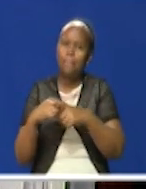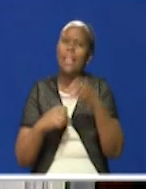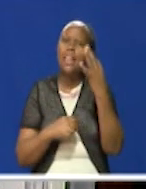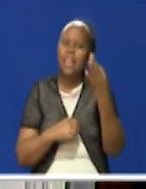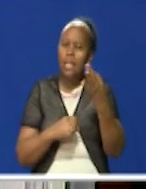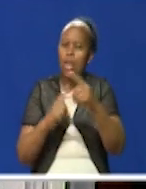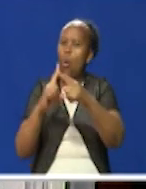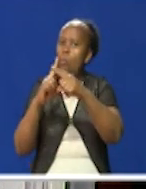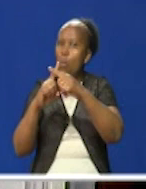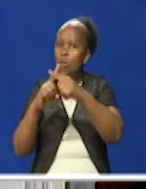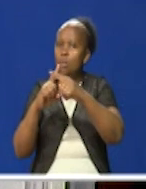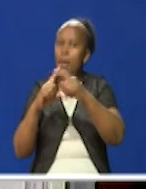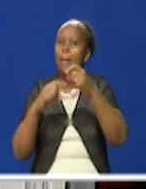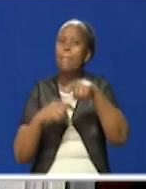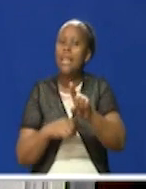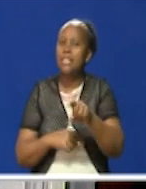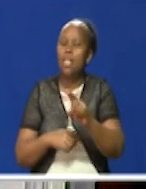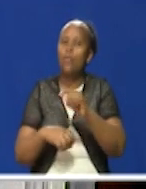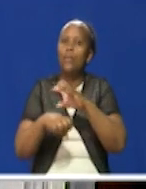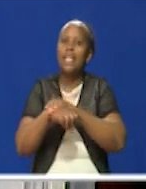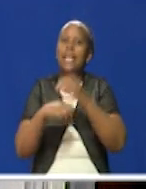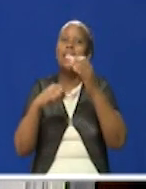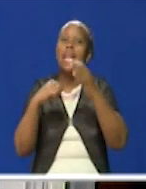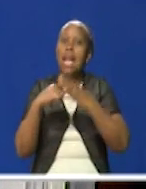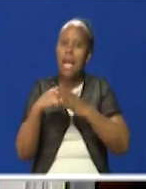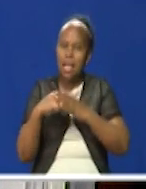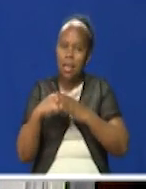3 multiplied by itself will give us 9.